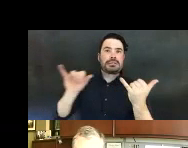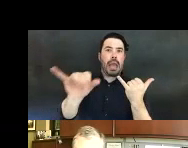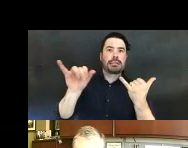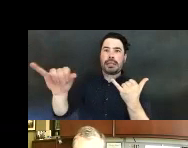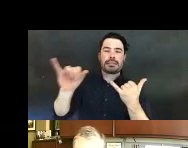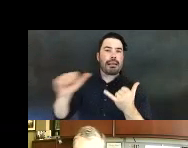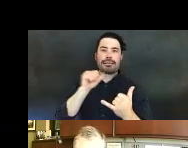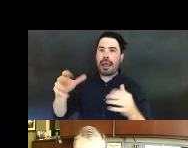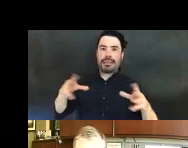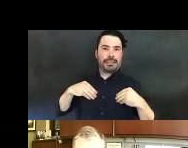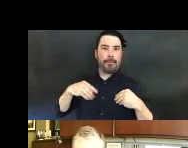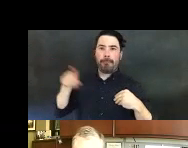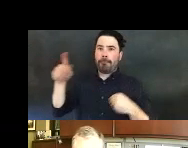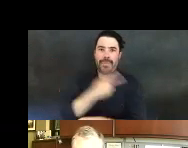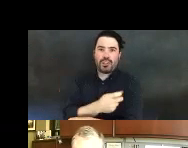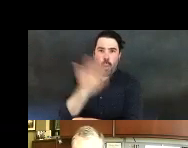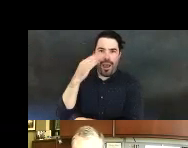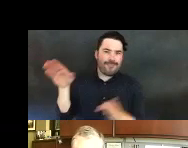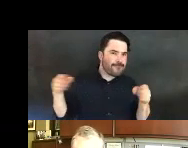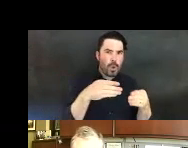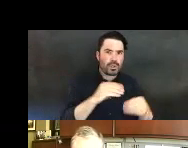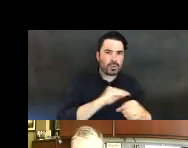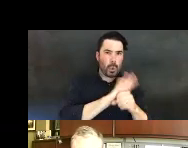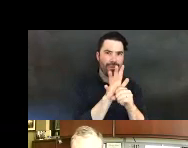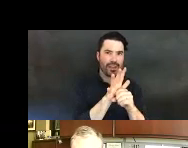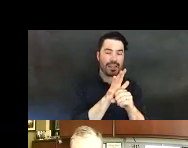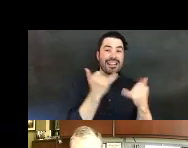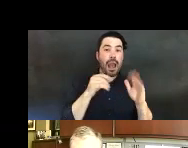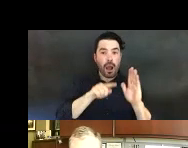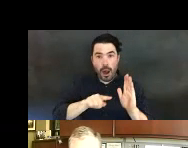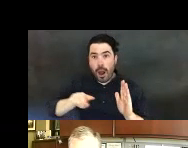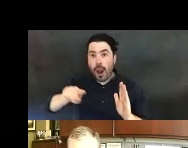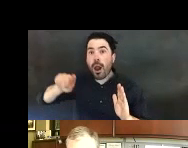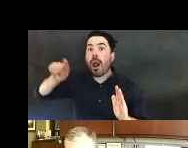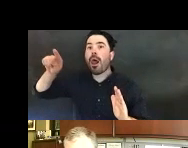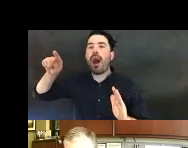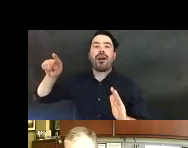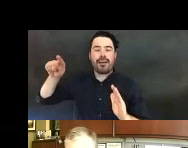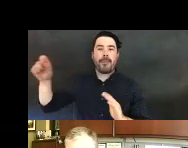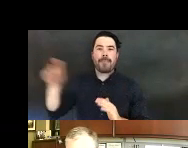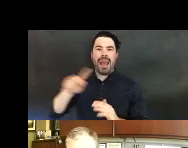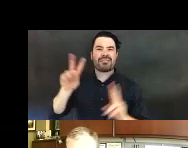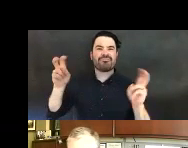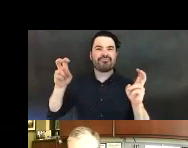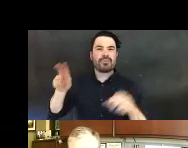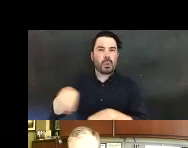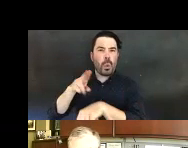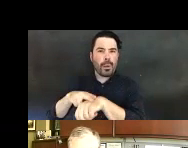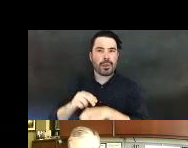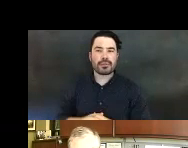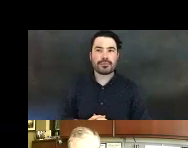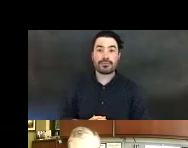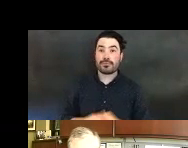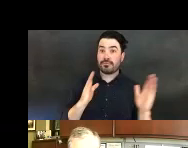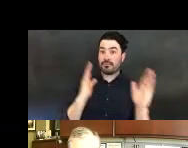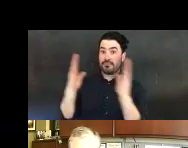COVID patients. Now you can see that that graph is starting to get close to returning to normal. The other graph on the right demonstrates that the case